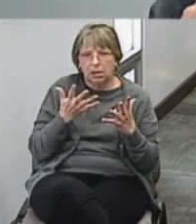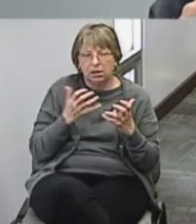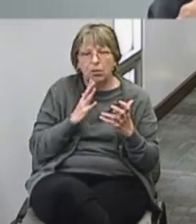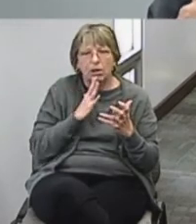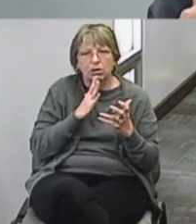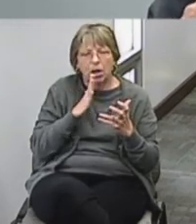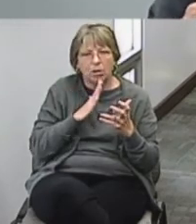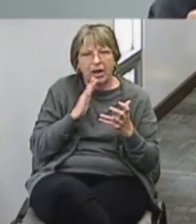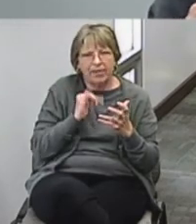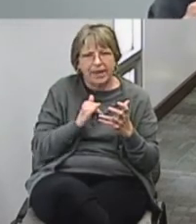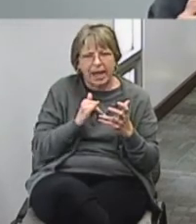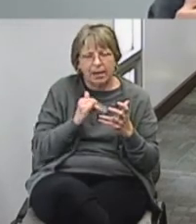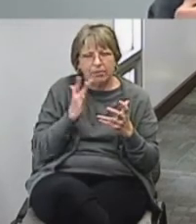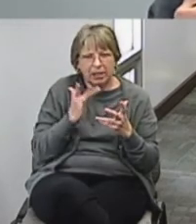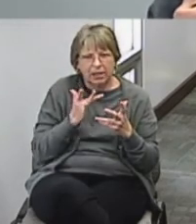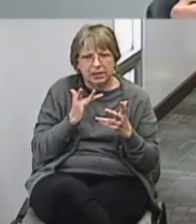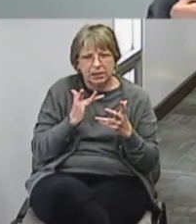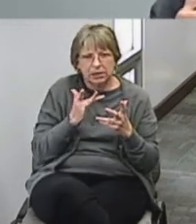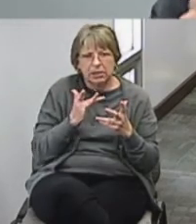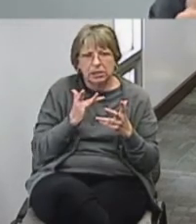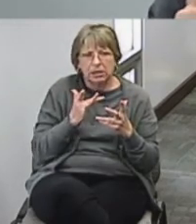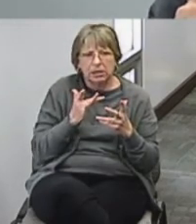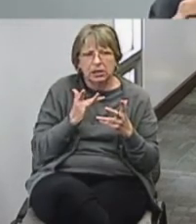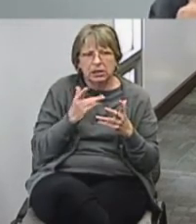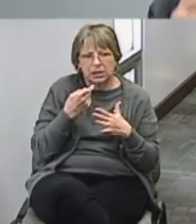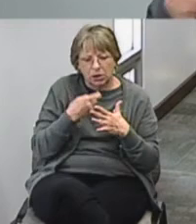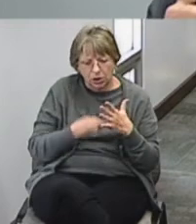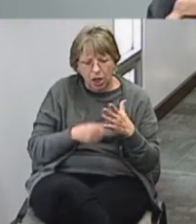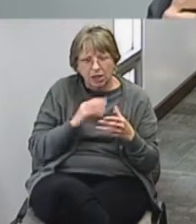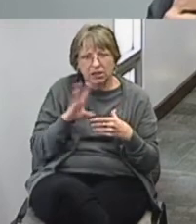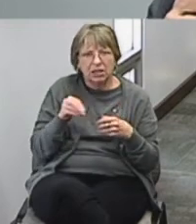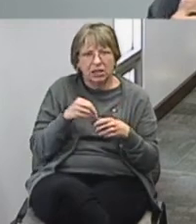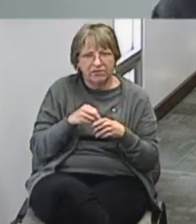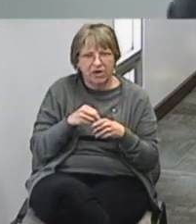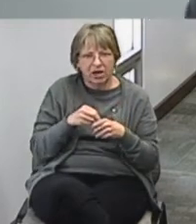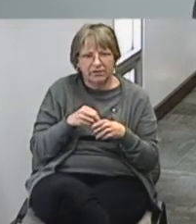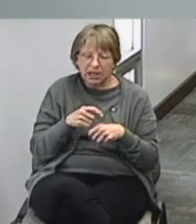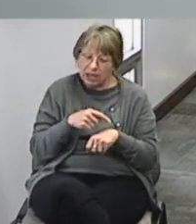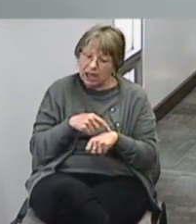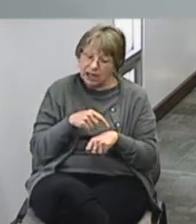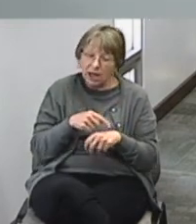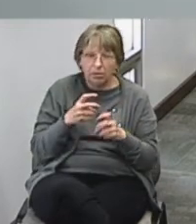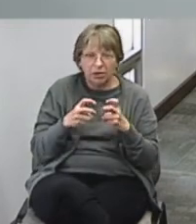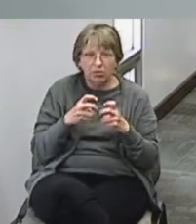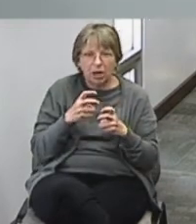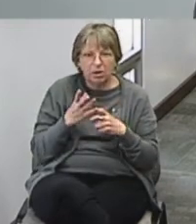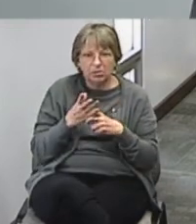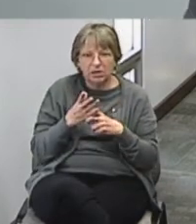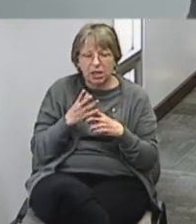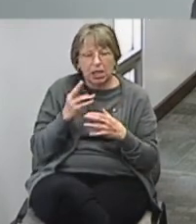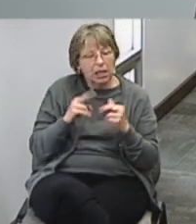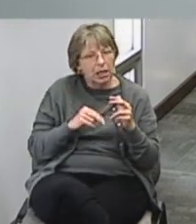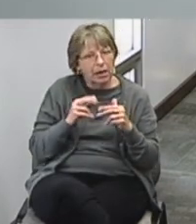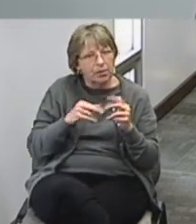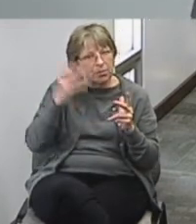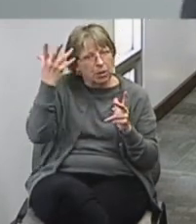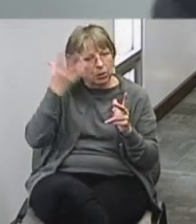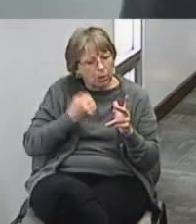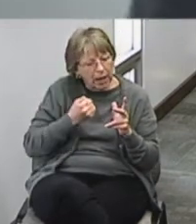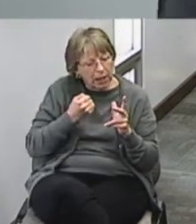little bit about that because there is some cost involved and some timing issues. The build grant is